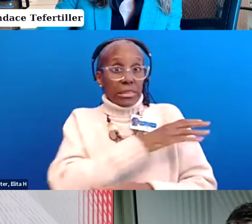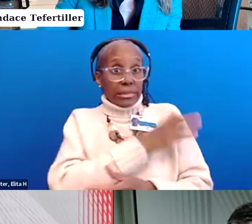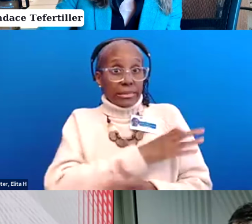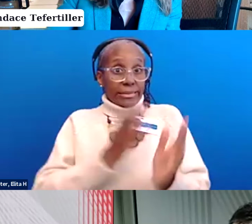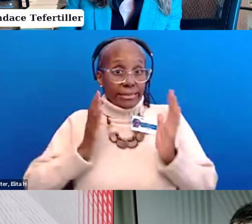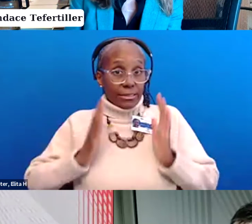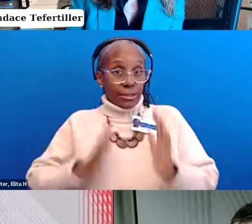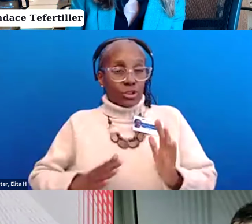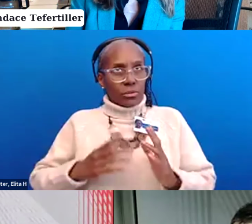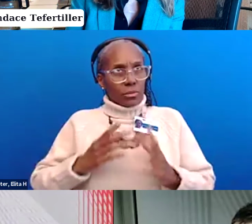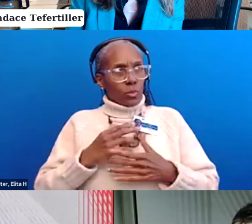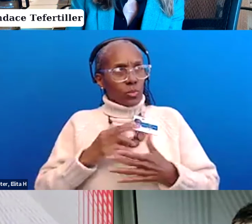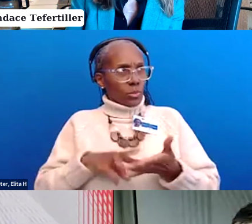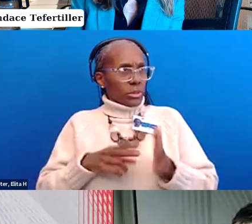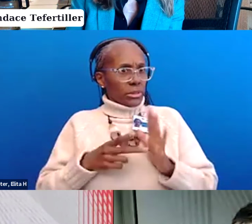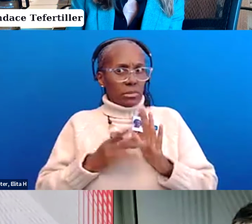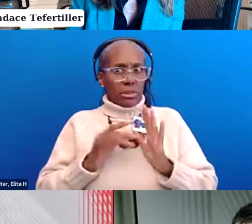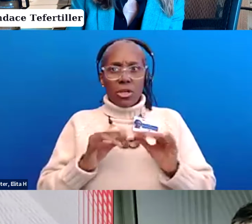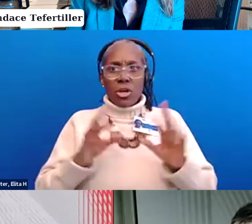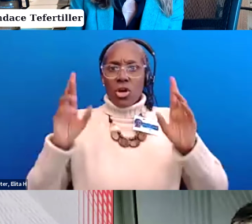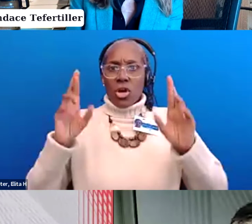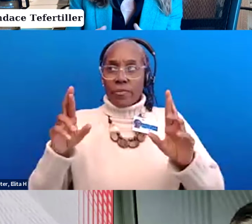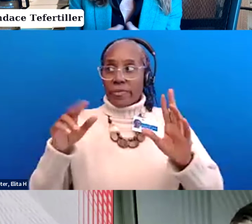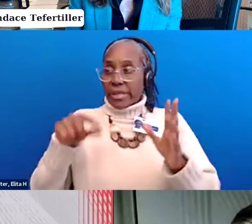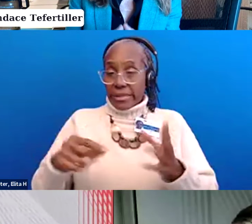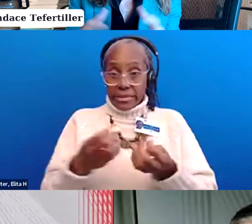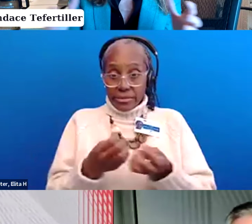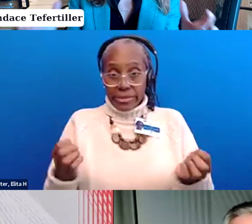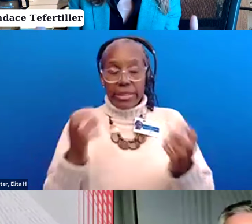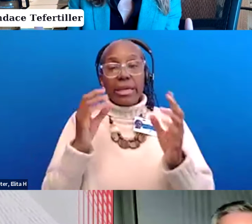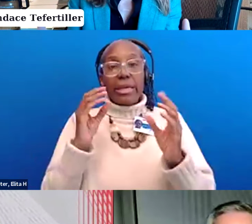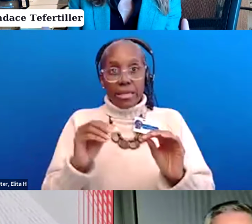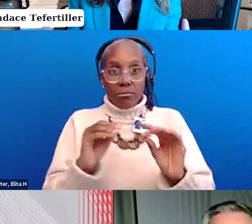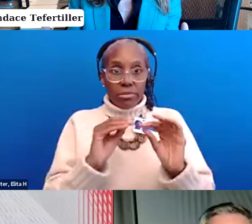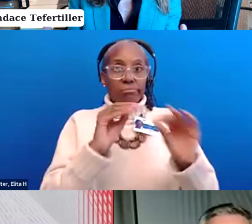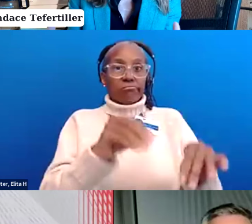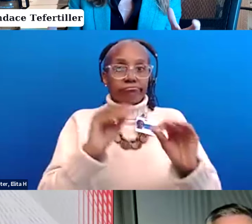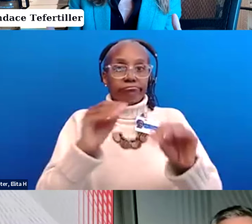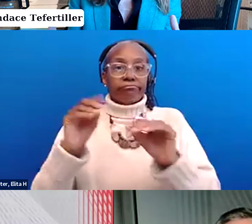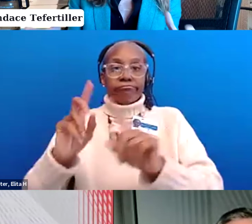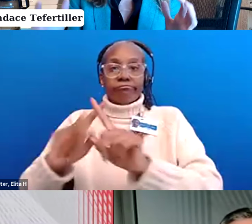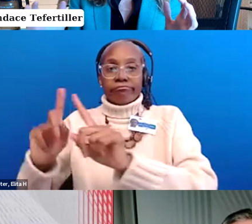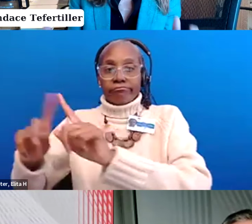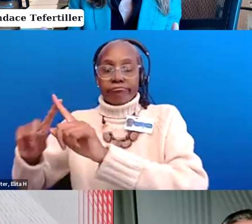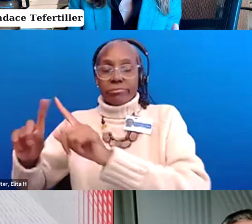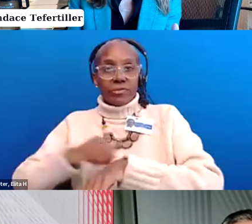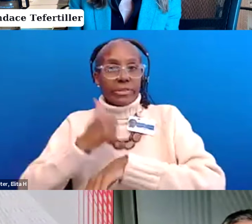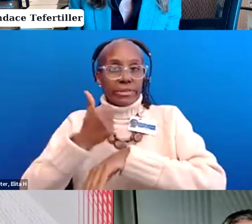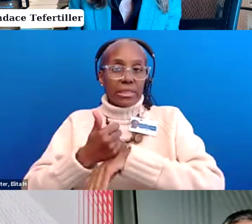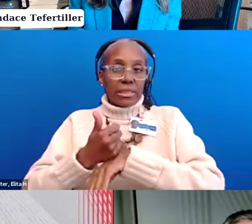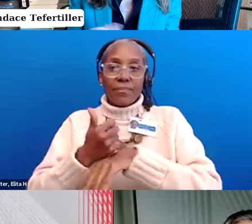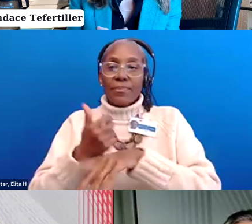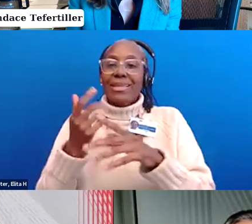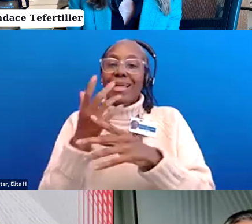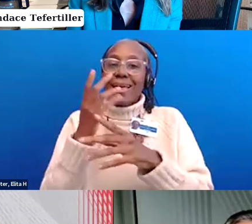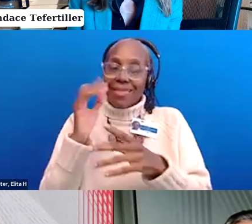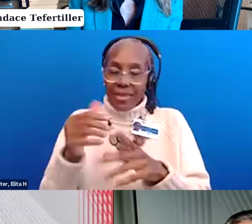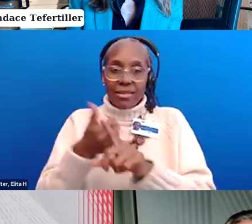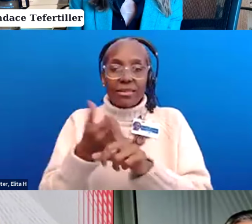about what that means, it means that hopefully this device can be implemented in a variety of settings in a very safe